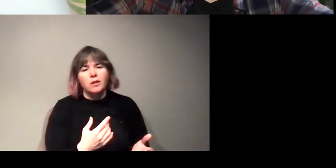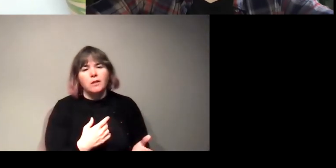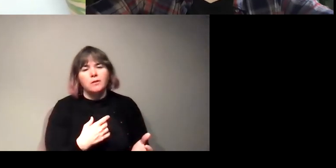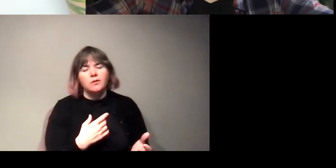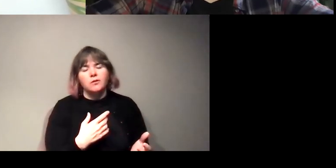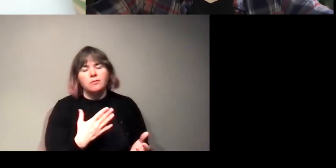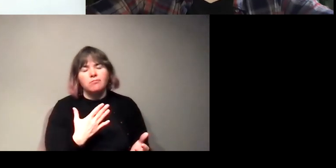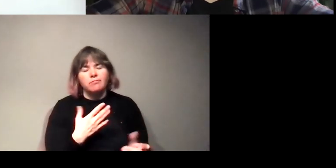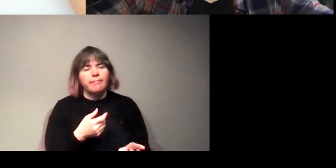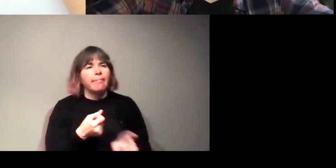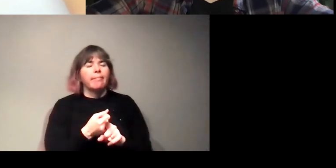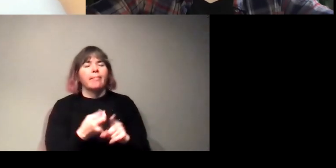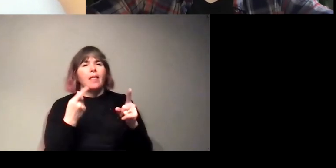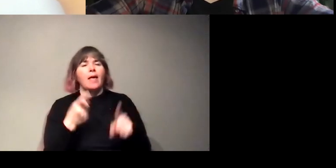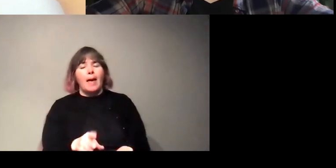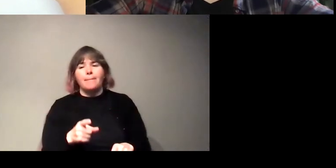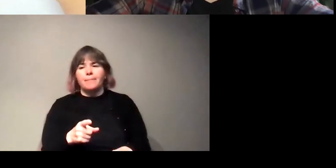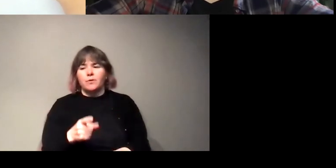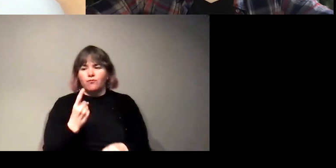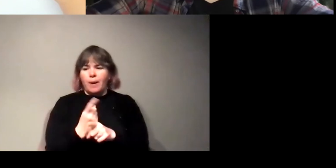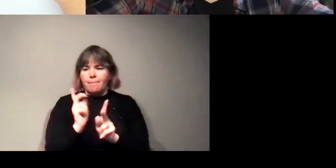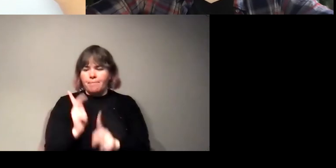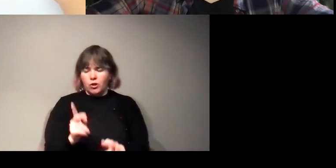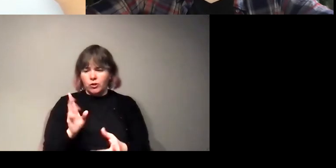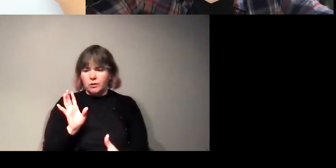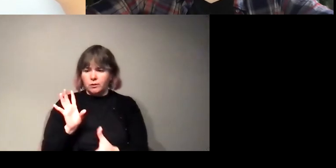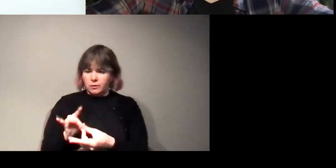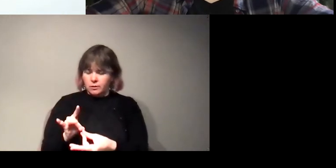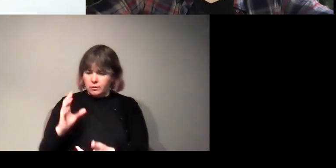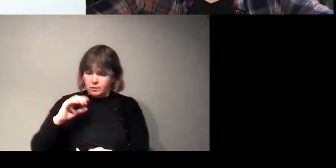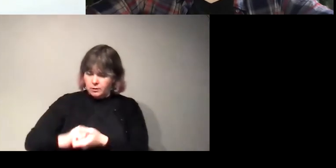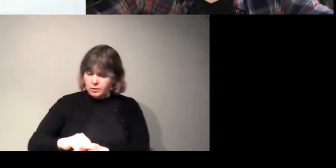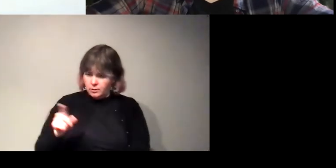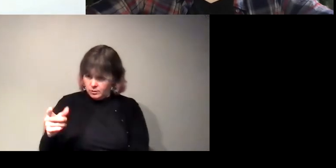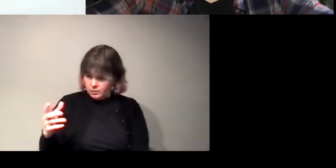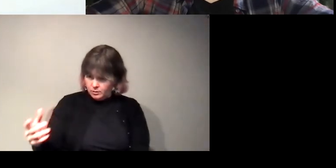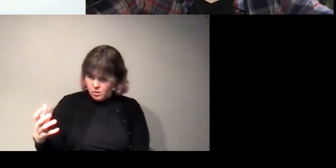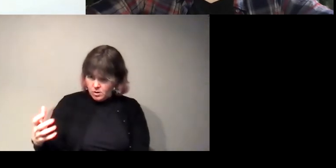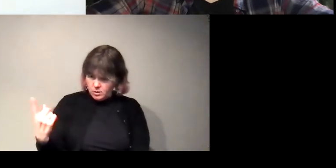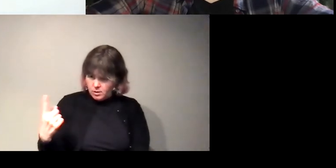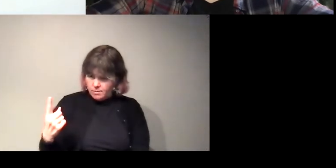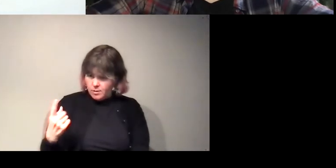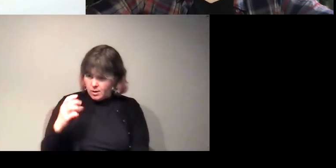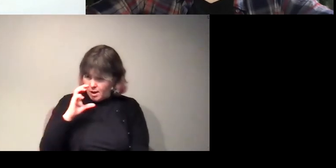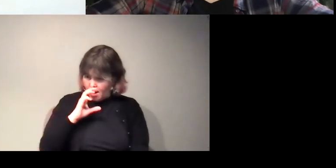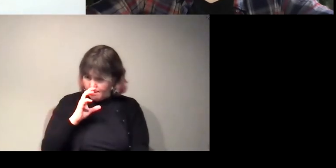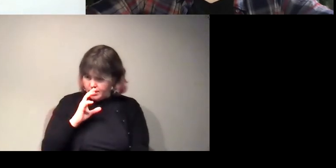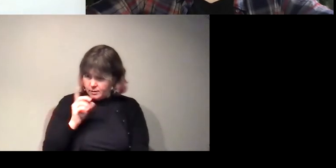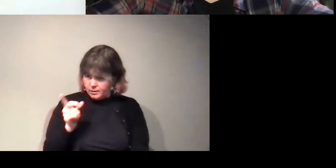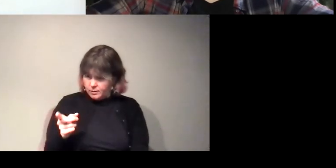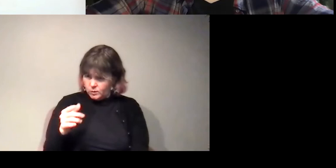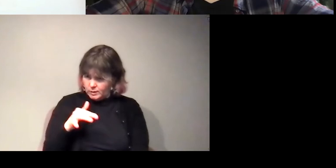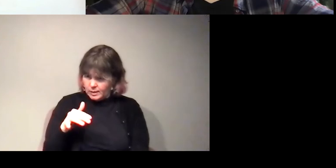wonderful coincidence of the right person knowing the right people and being like, oh, you want someone who does comics, who